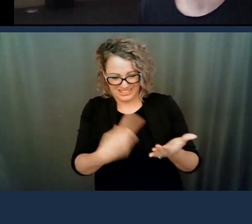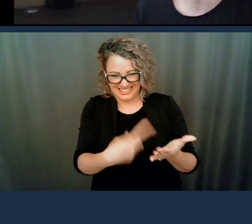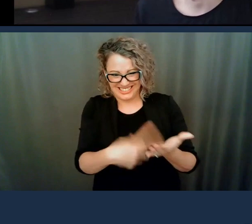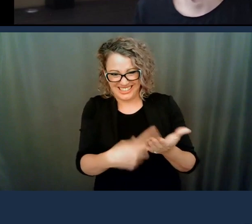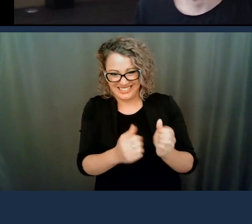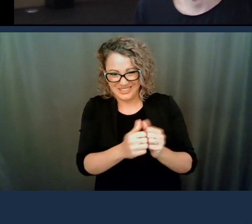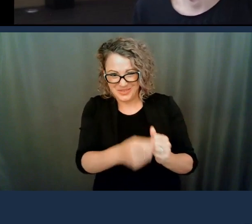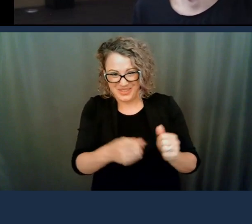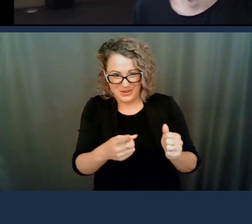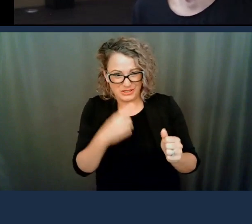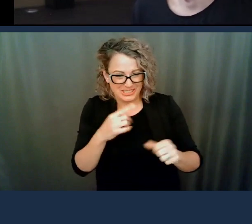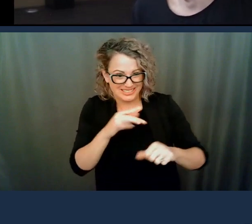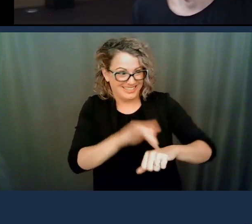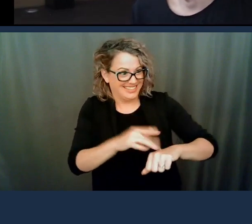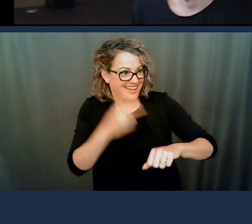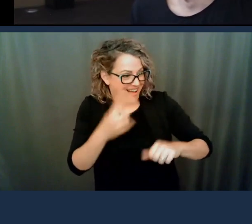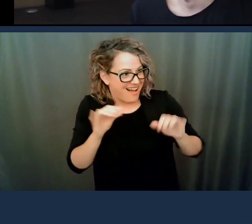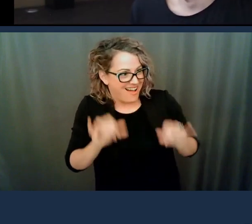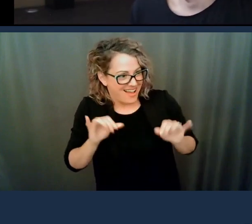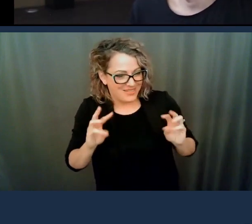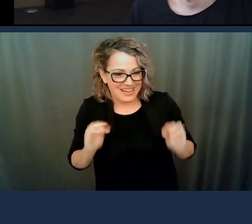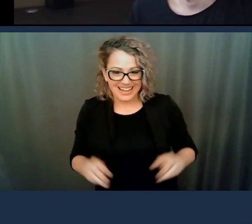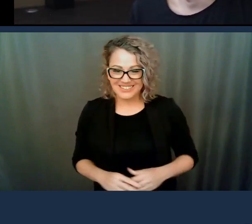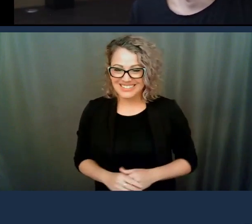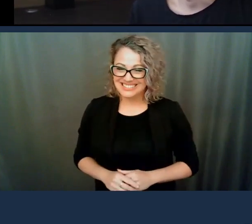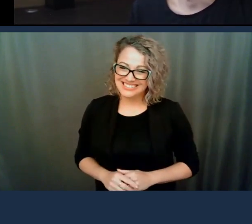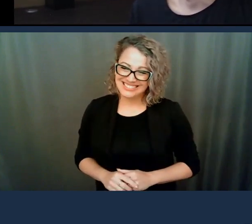being part of it.